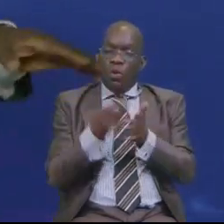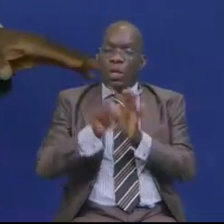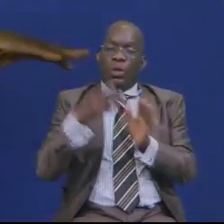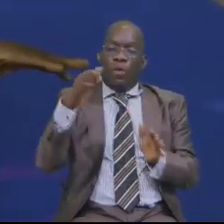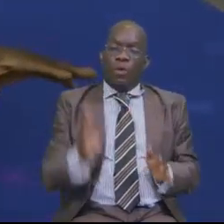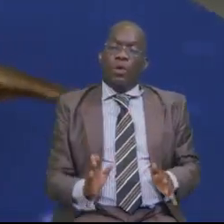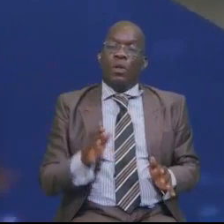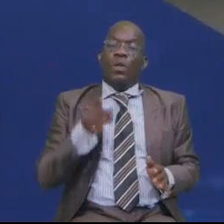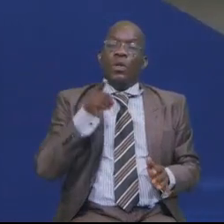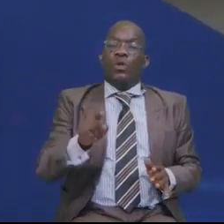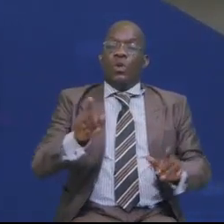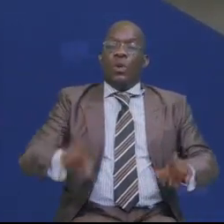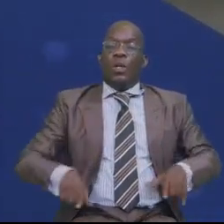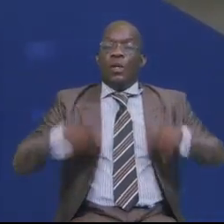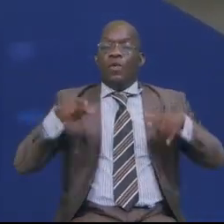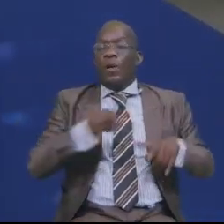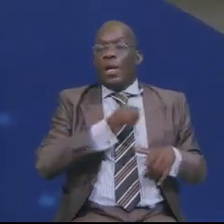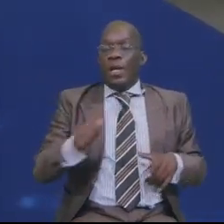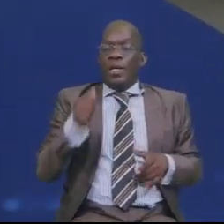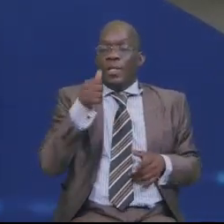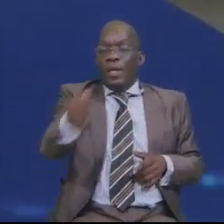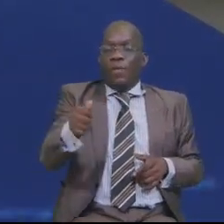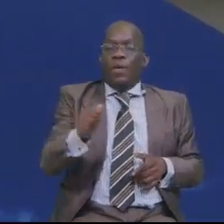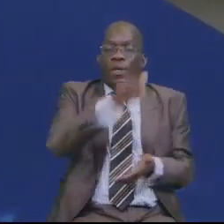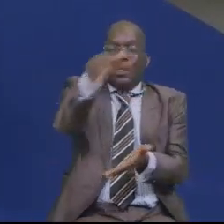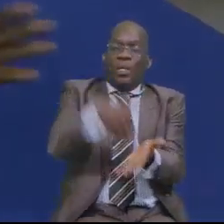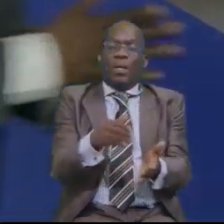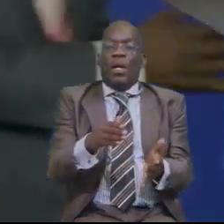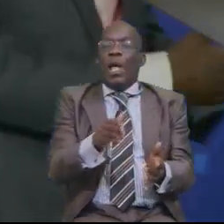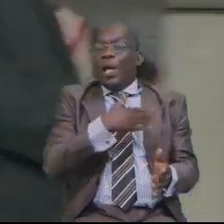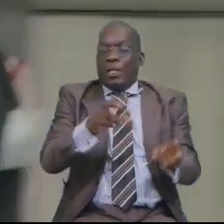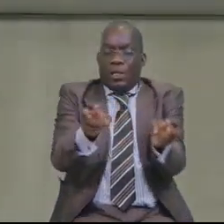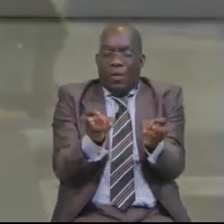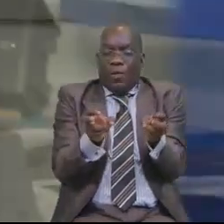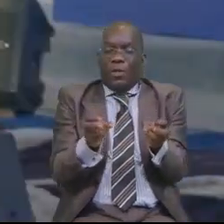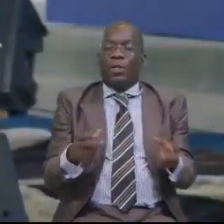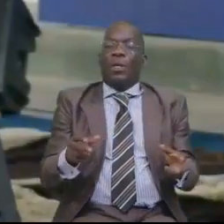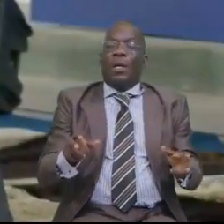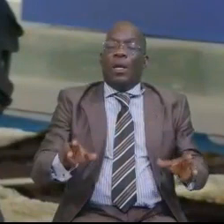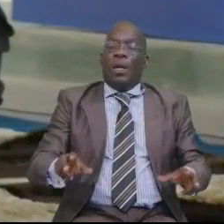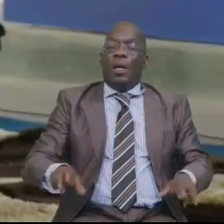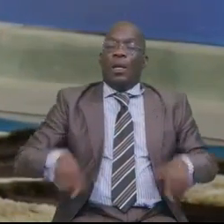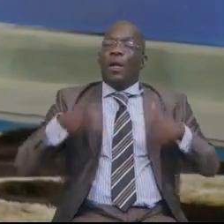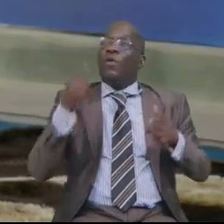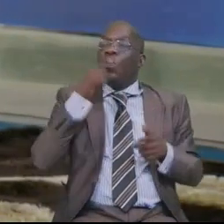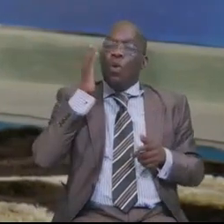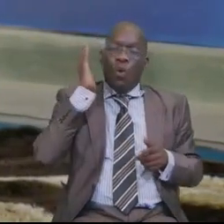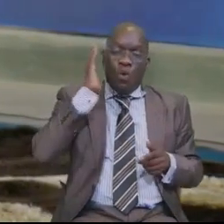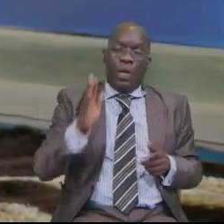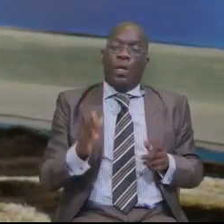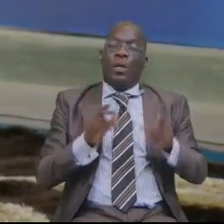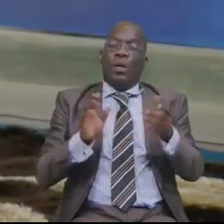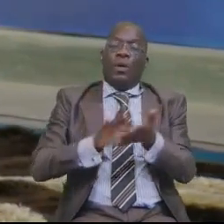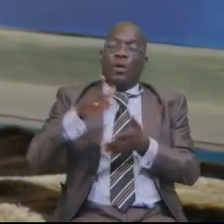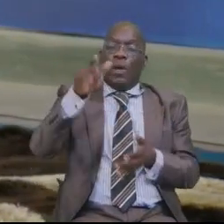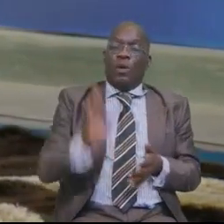and you're living a self-centered and selfish life, who will glorify God because of you? And they